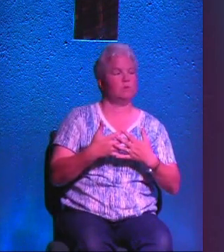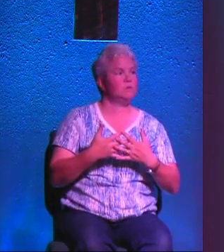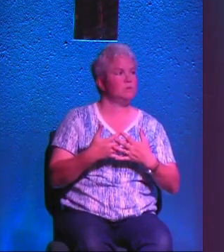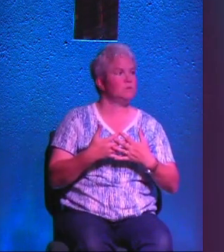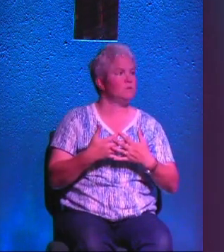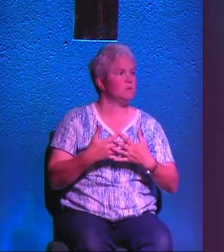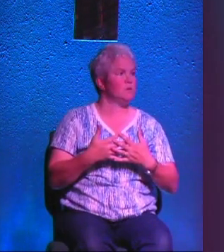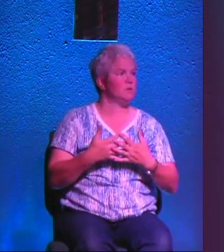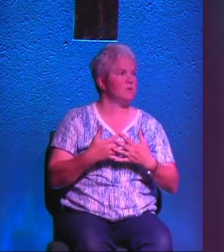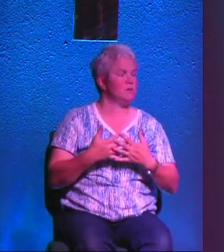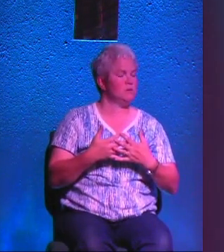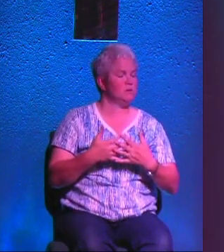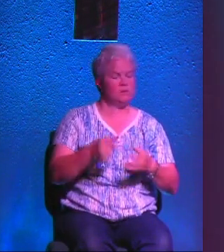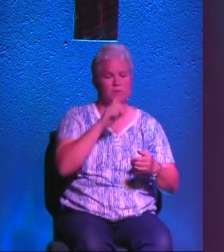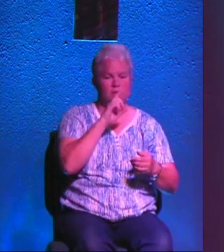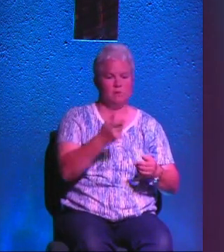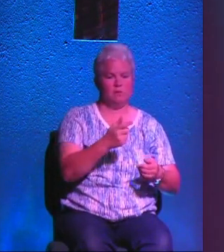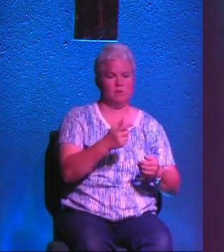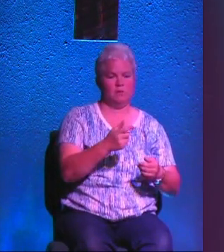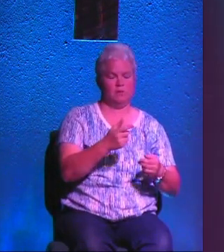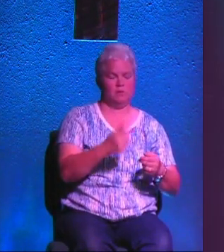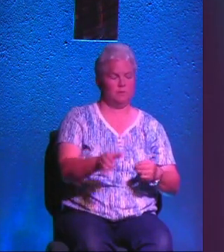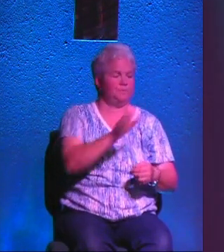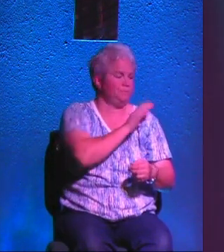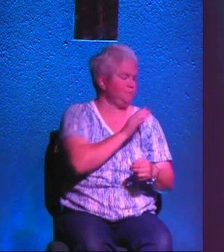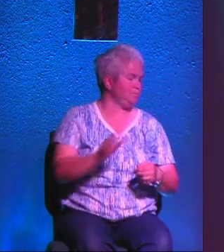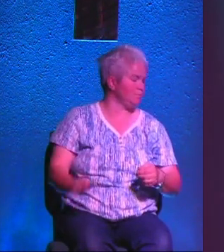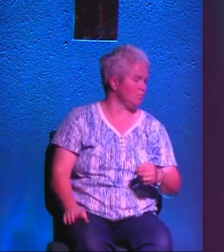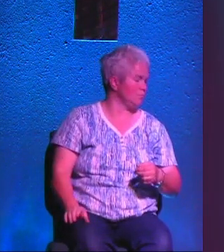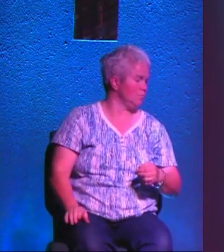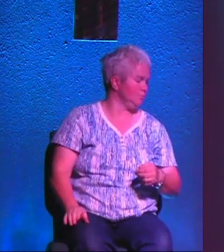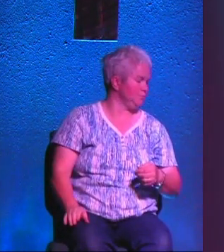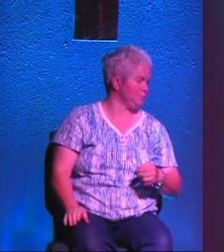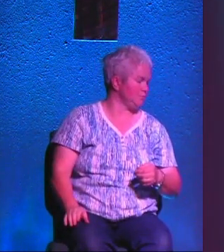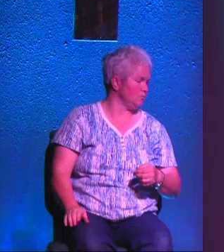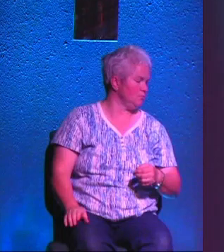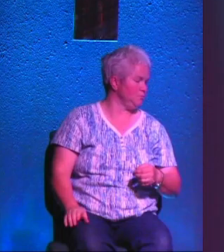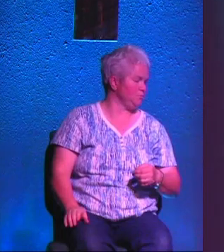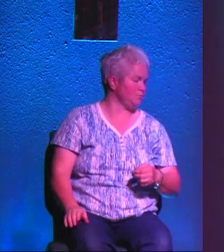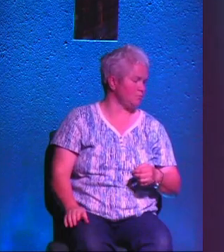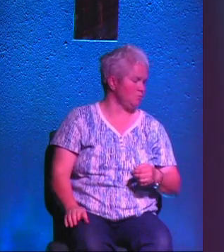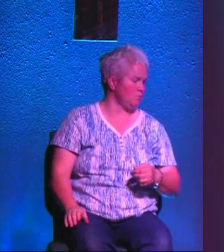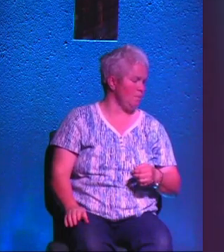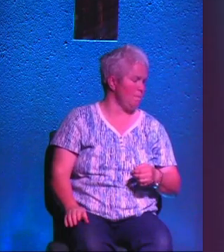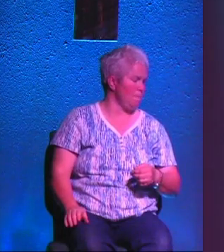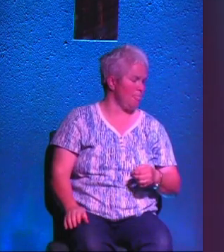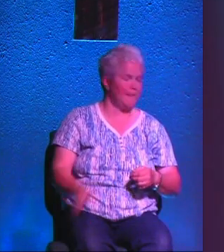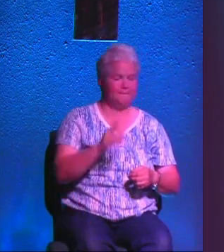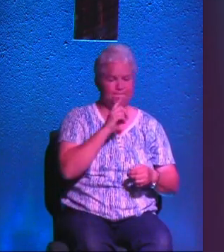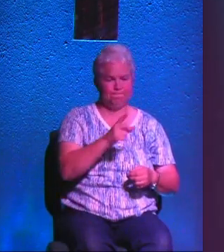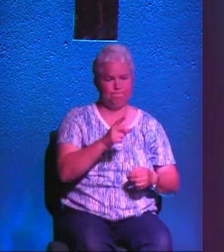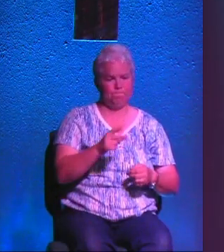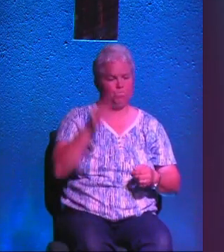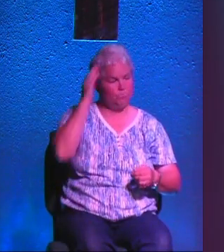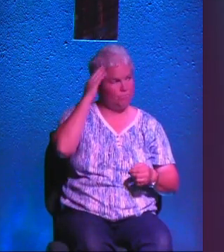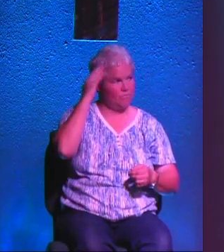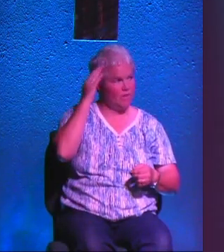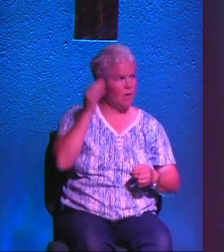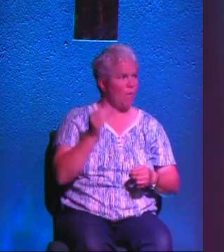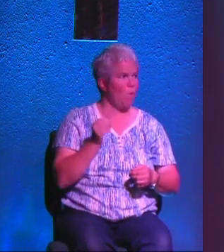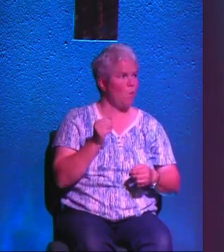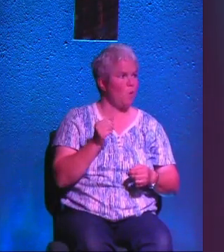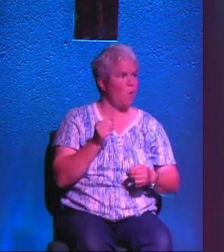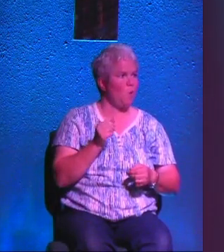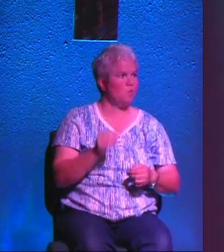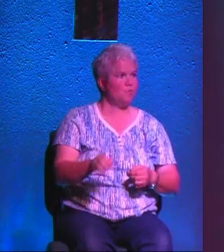every thought captive into the obedience of Christ. But Pastor, what if it's just a regular thought? Well,